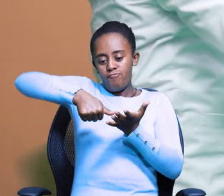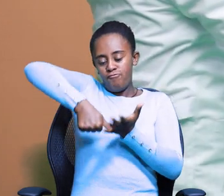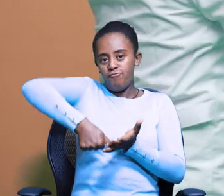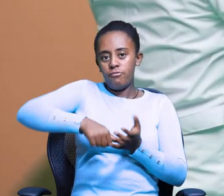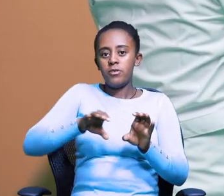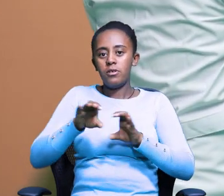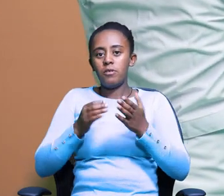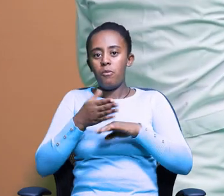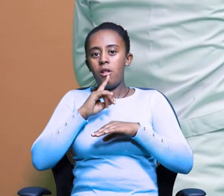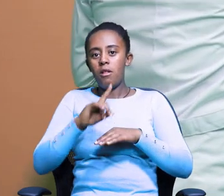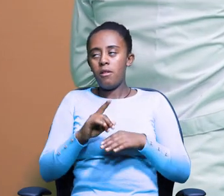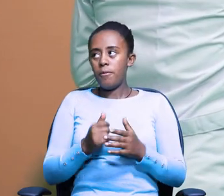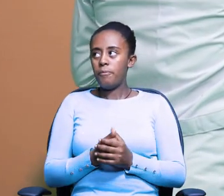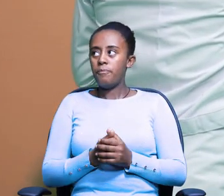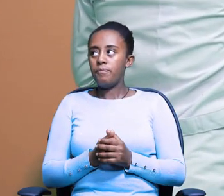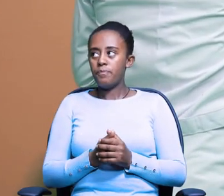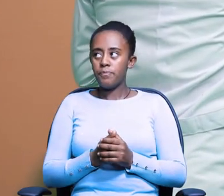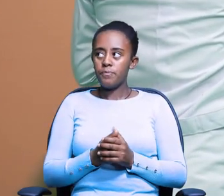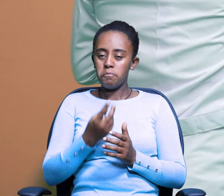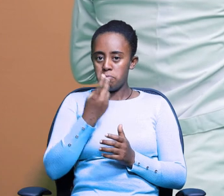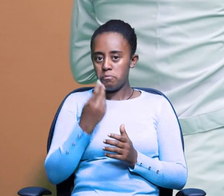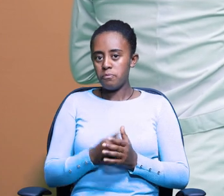the direction of the field is looks like this one.